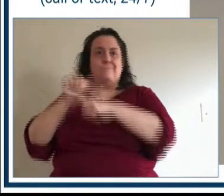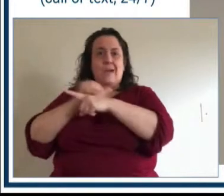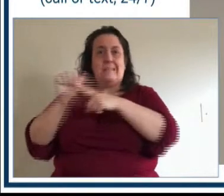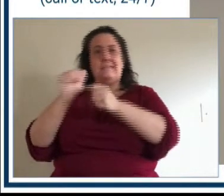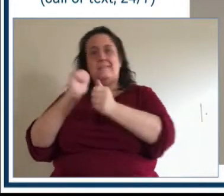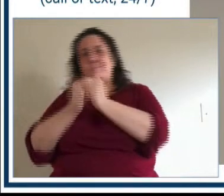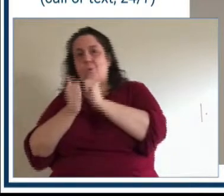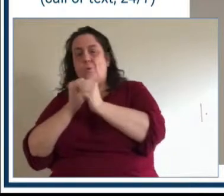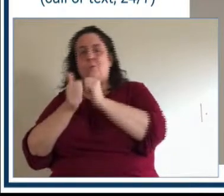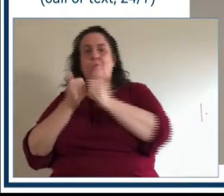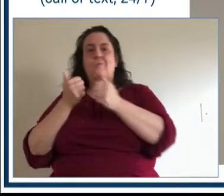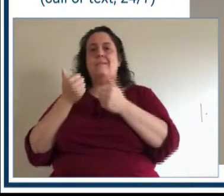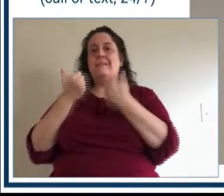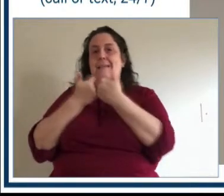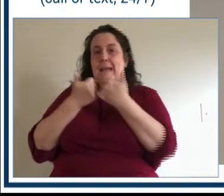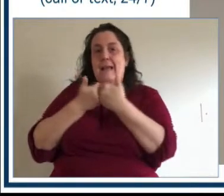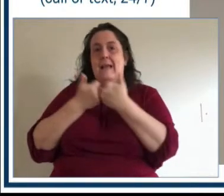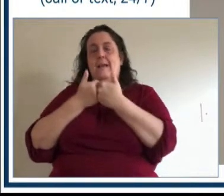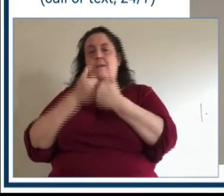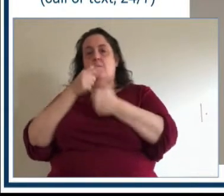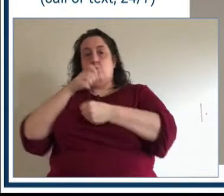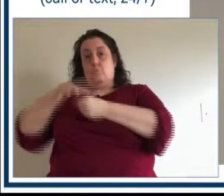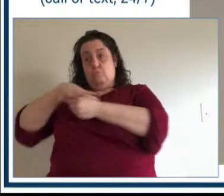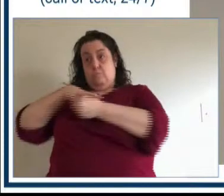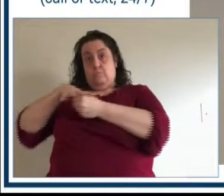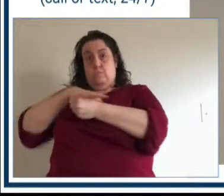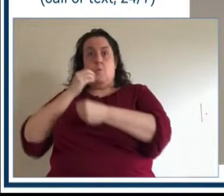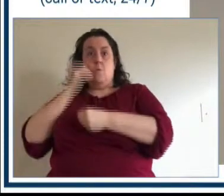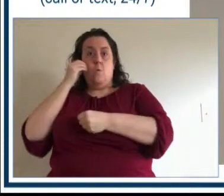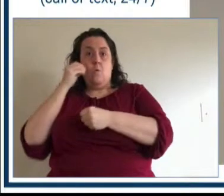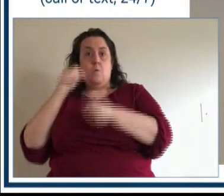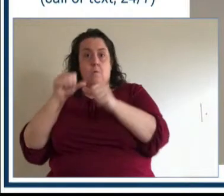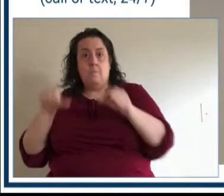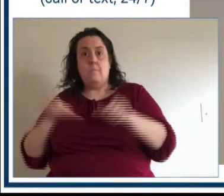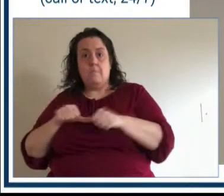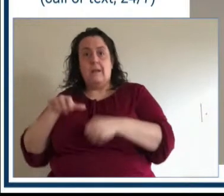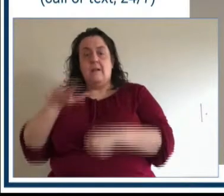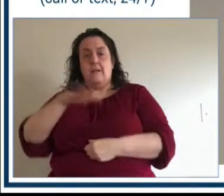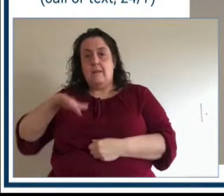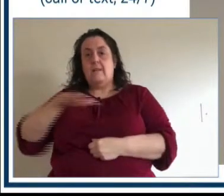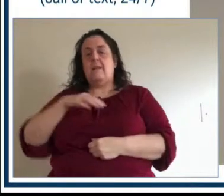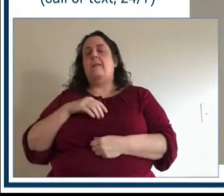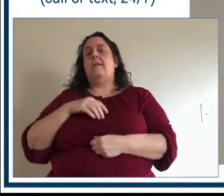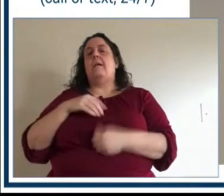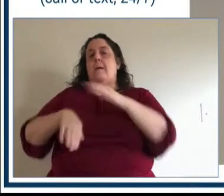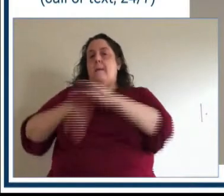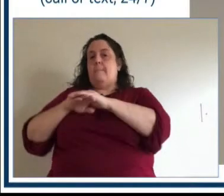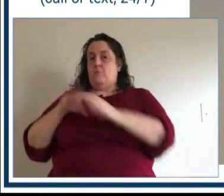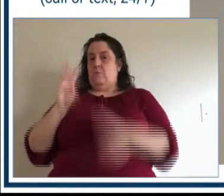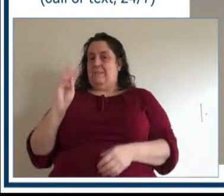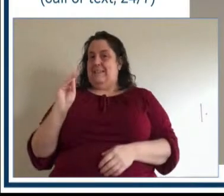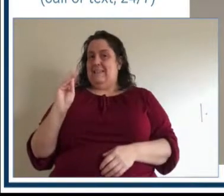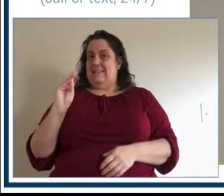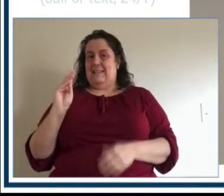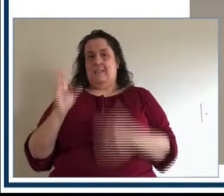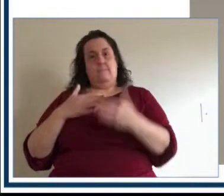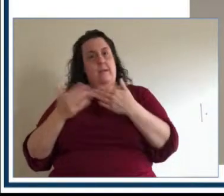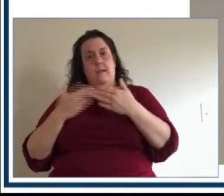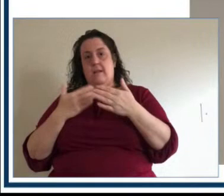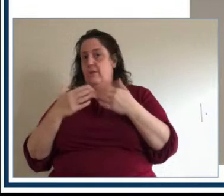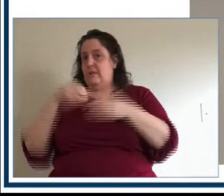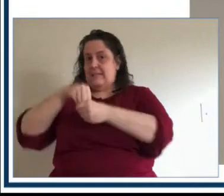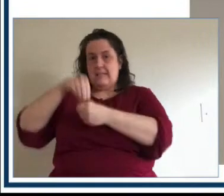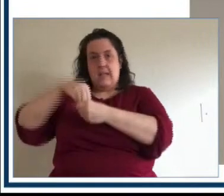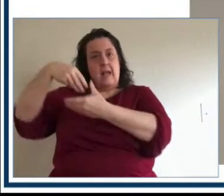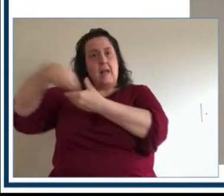play within their home region, there's a limit of 60, whether it's indoors or outdoors. The same goes for people like